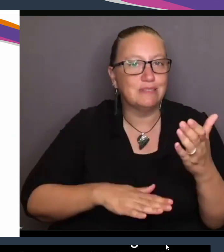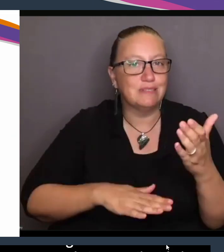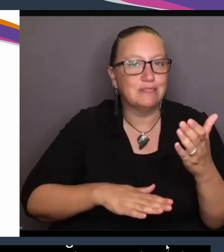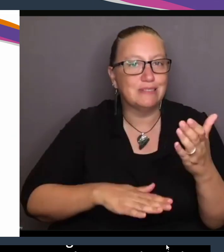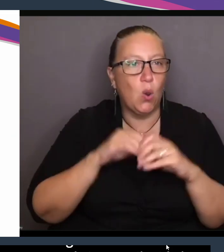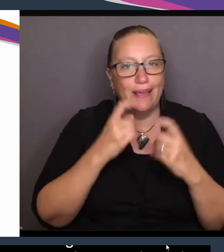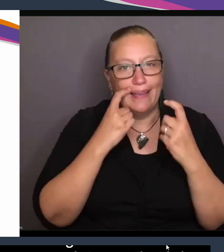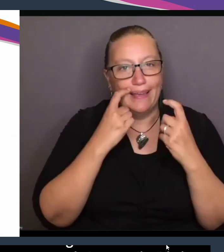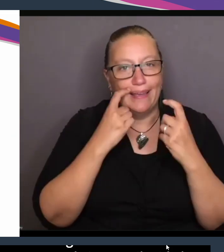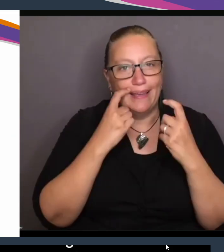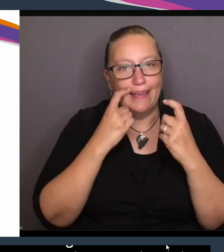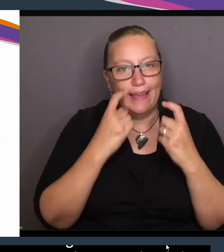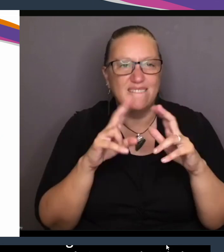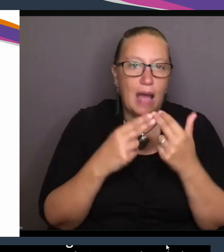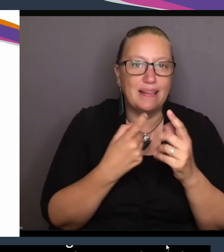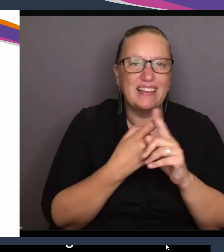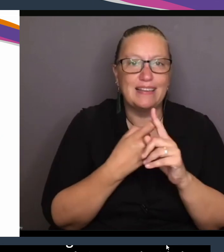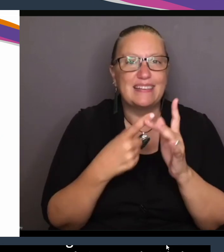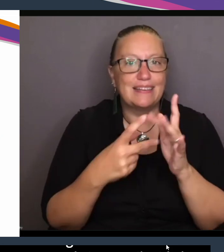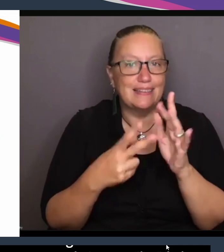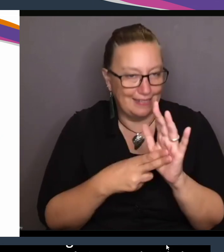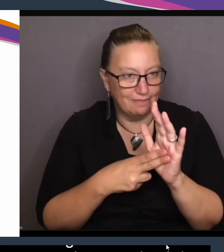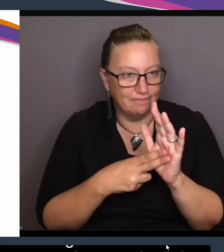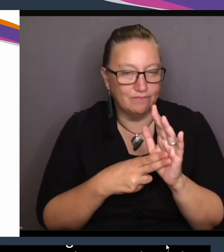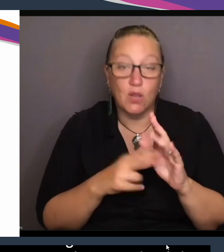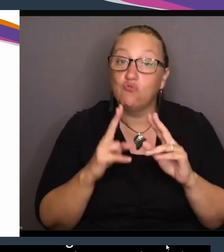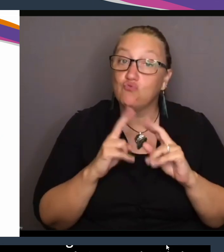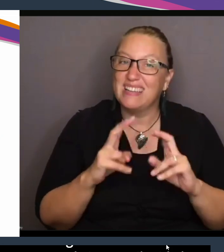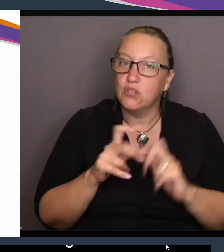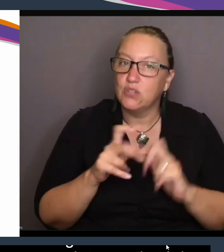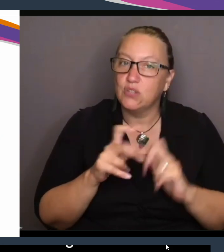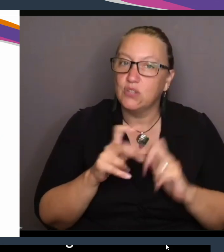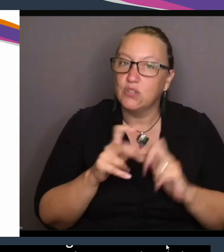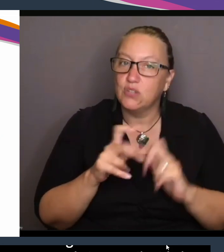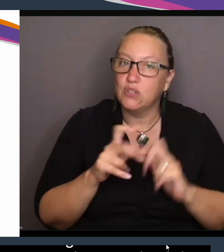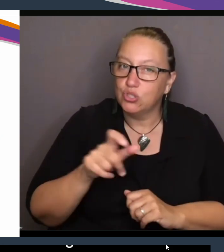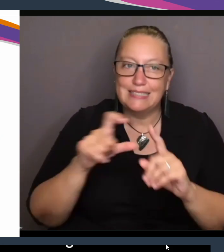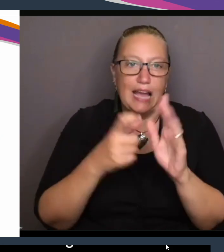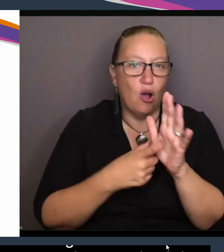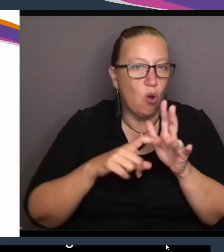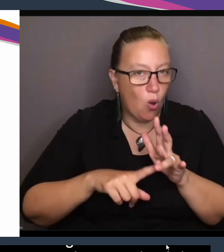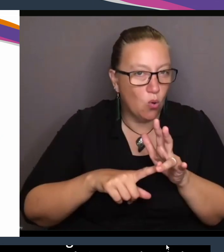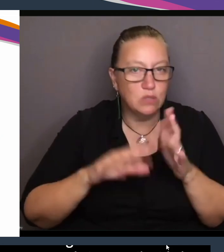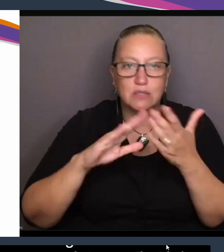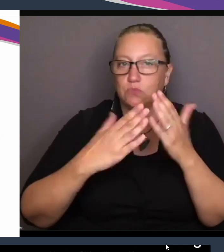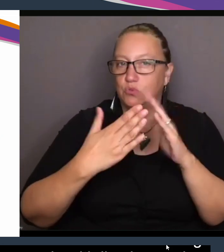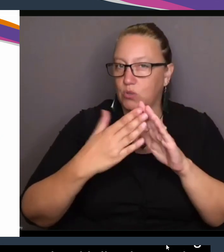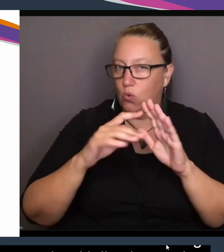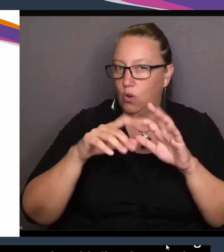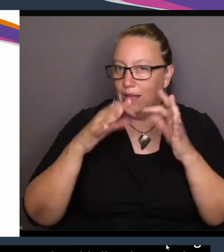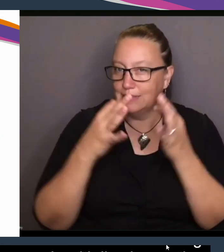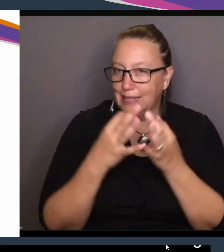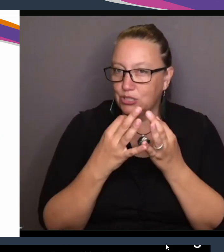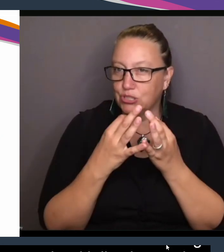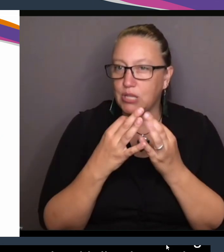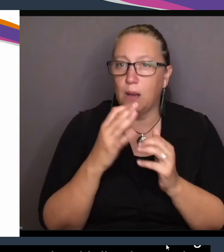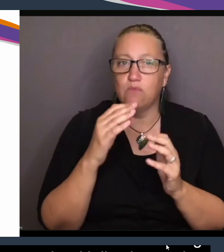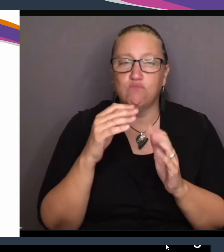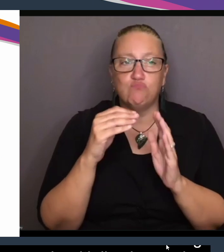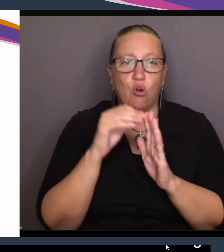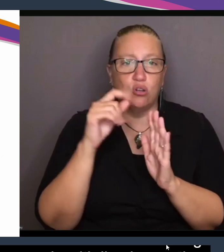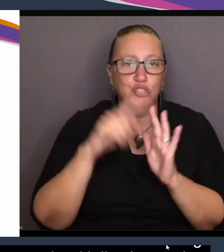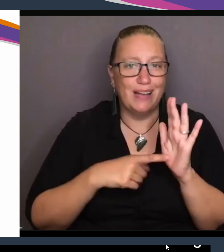and kin, researchers, disability representative organisations, community organisations, project or policy